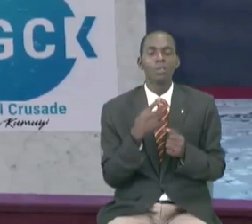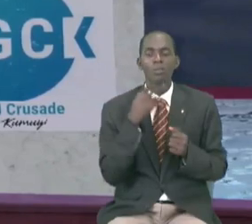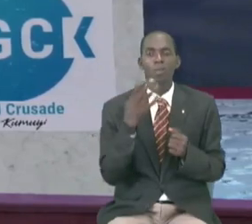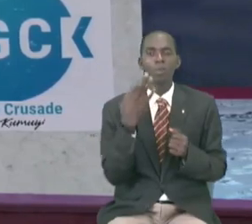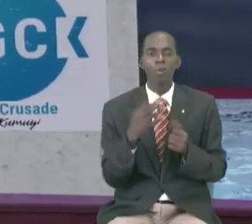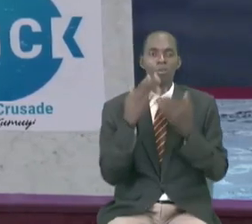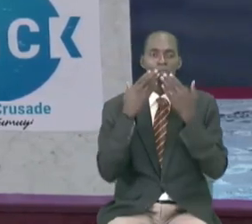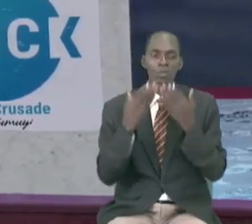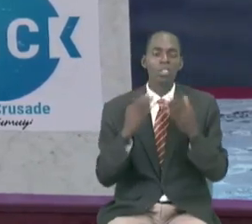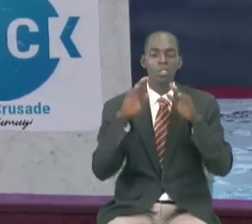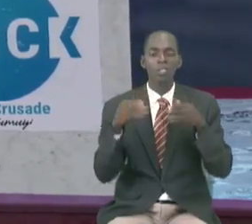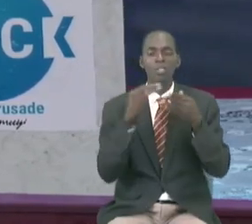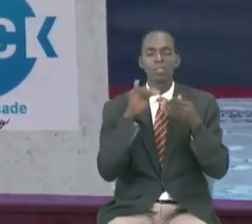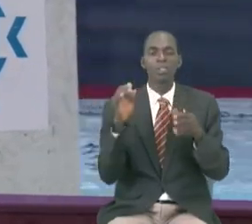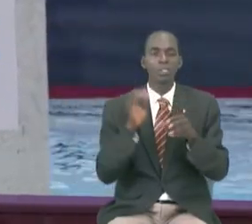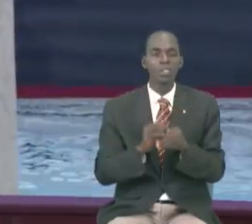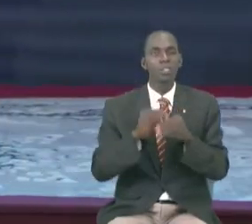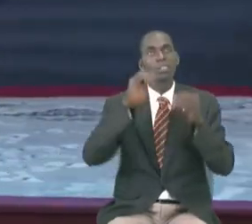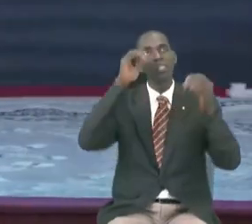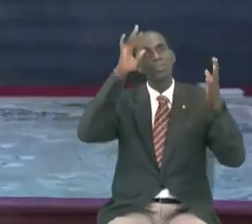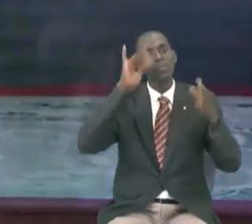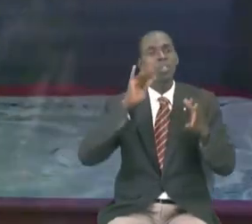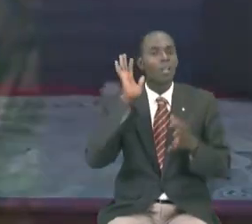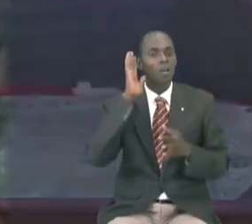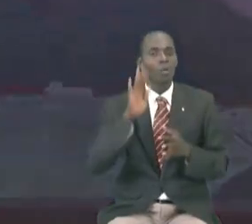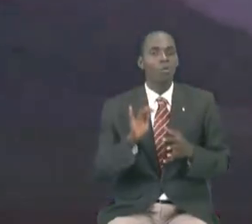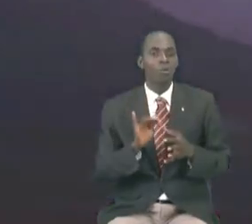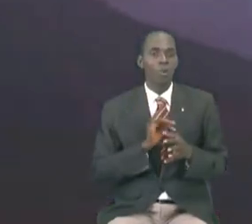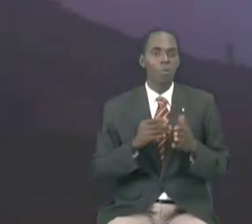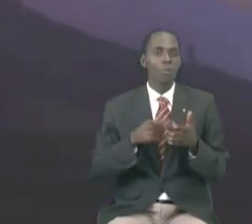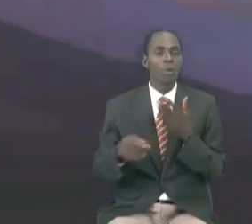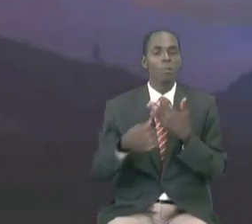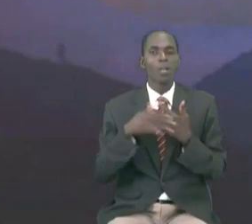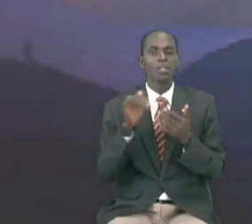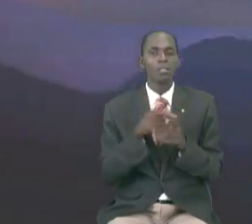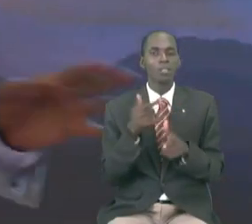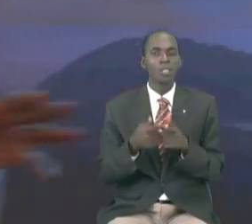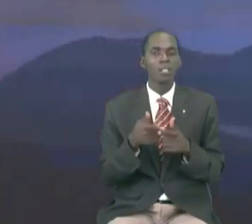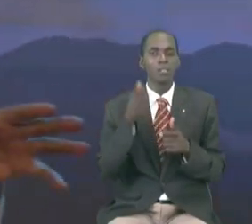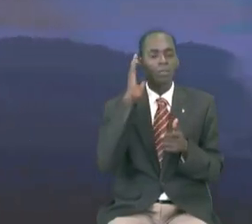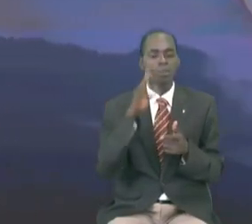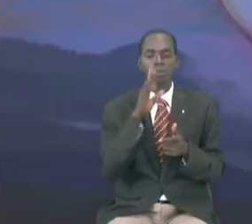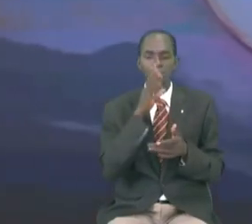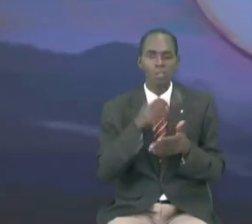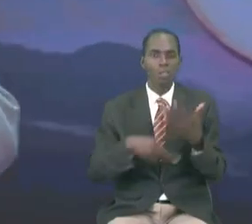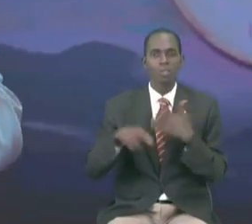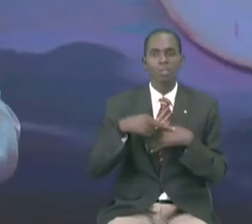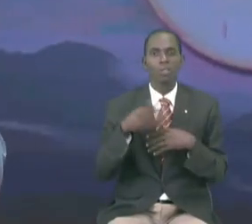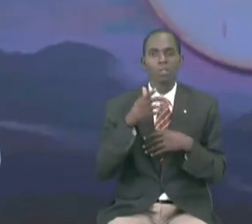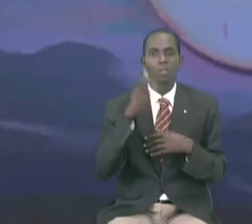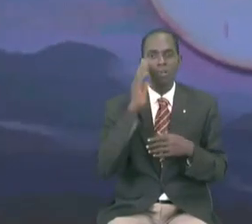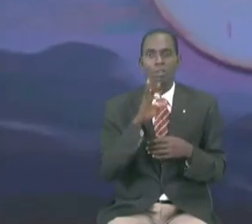the rescue, in anticipation there'll be forgiveness, in anticipation that God will reverse